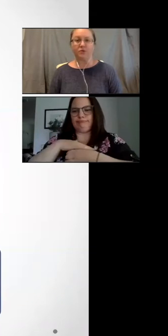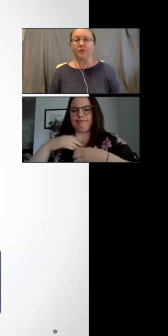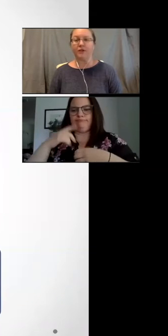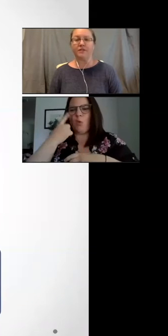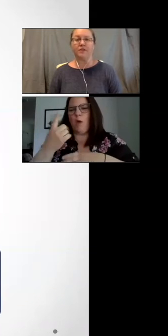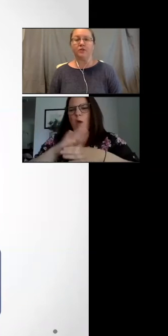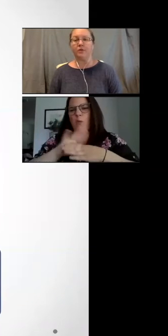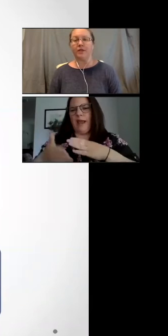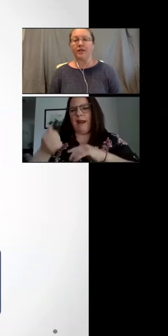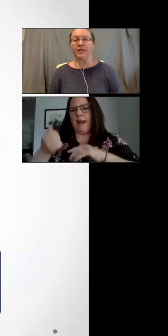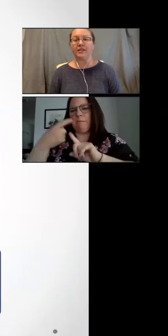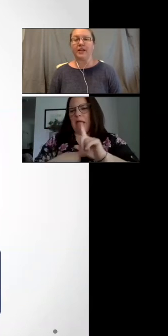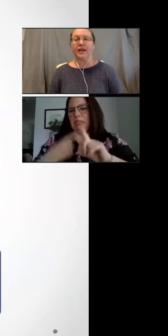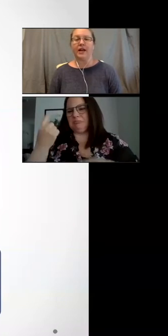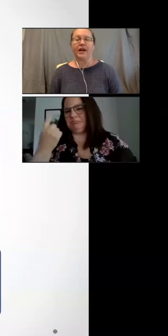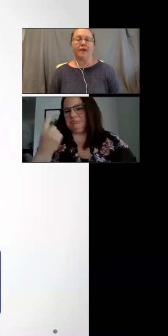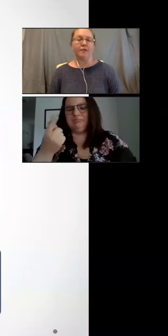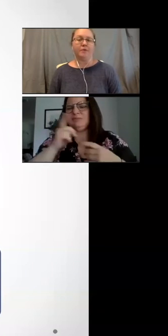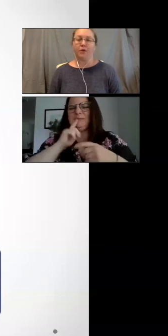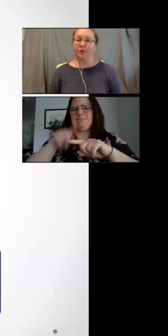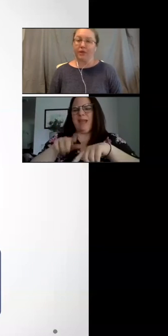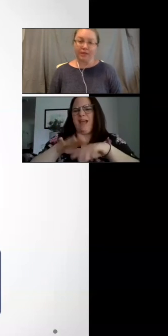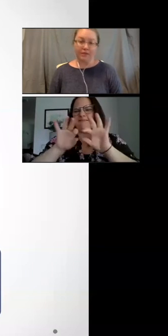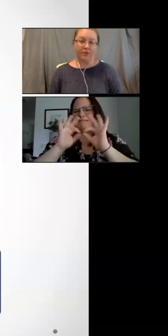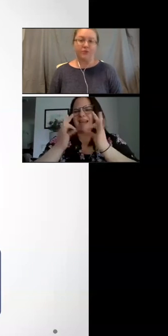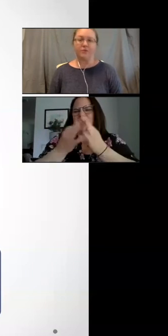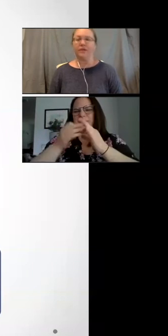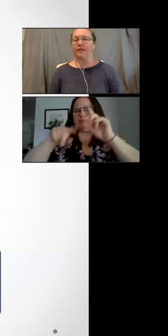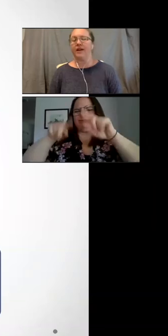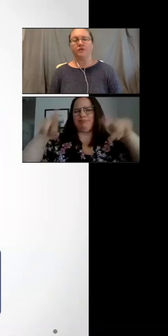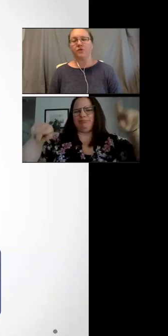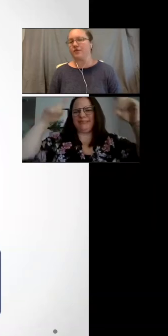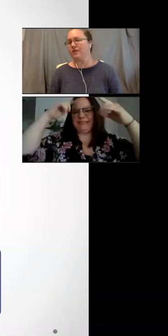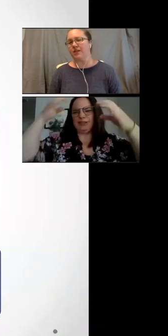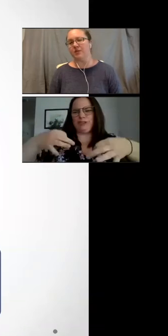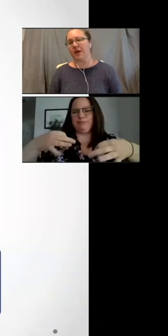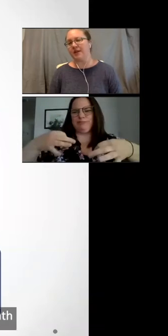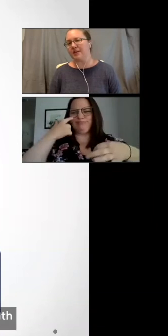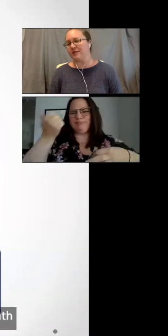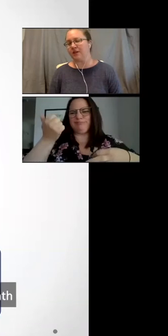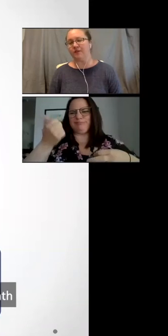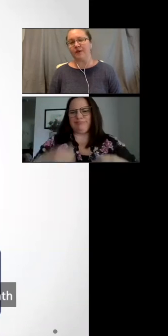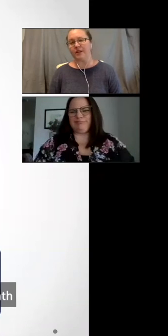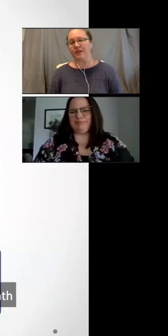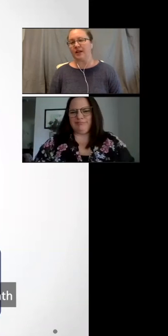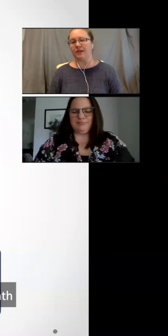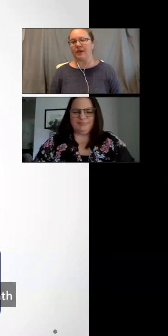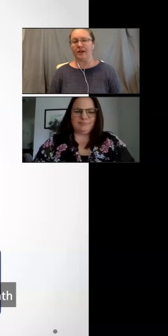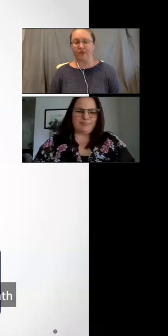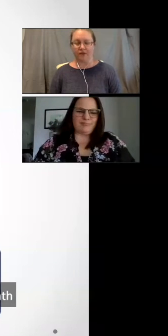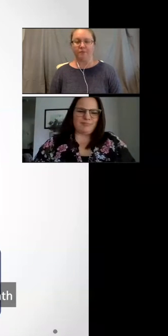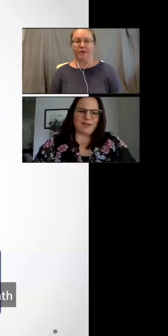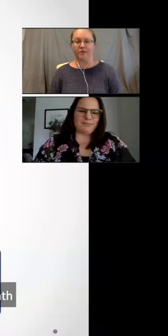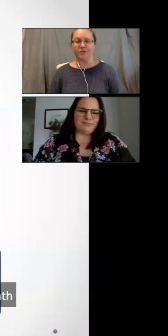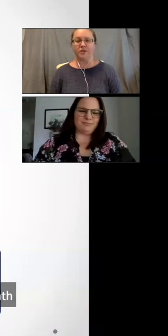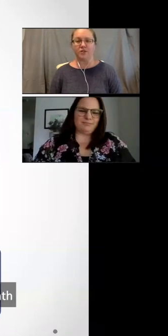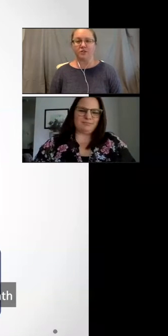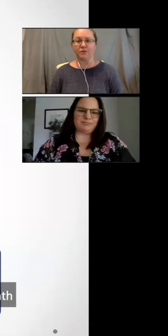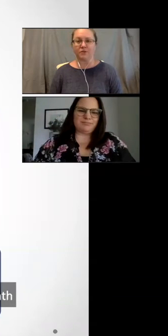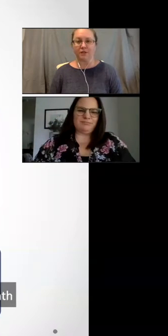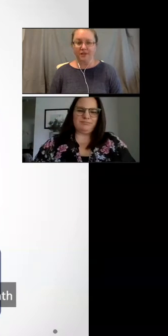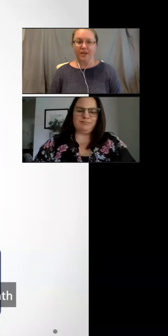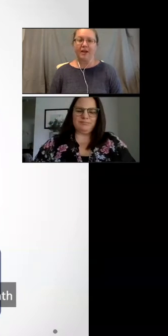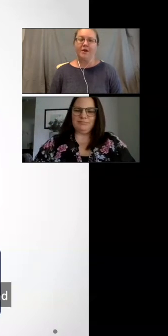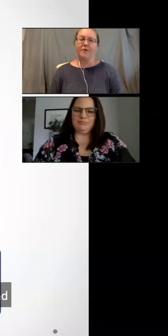relatives or friends in the Lower Mainland, maybe one weekend a month or something like that. Of course, it depends on families and how they make those decisions